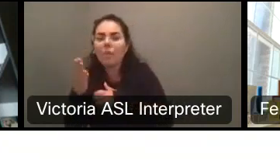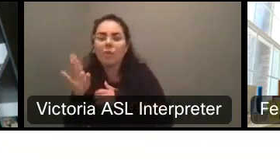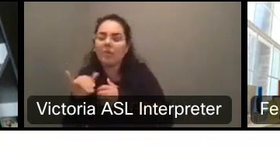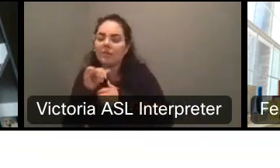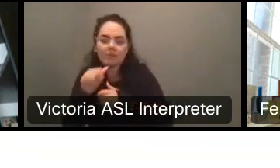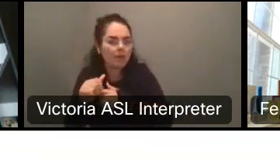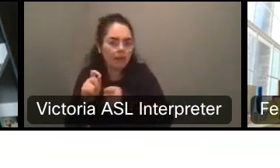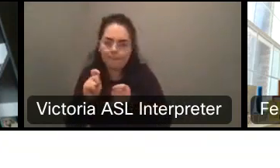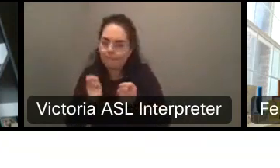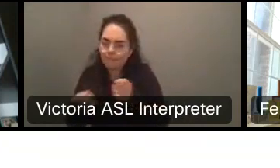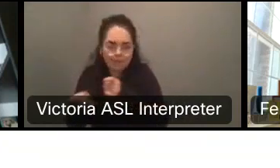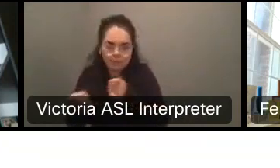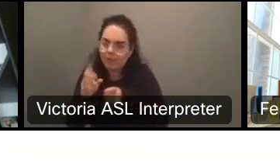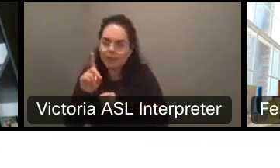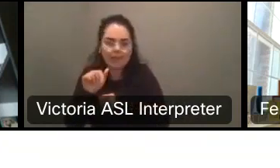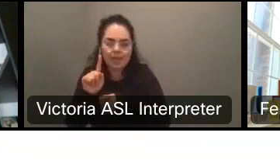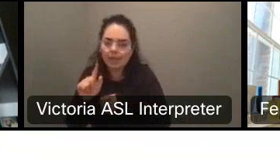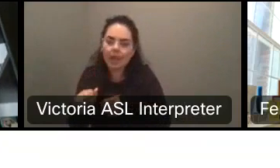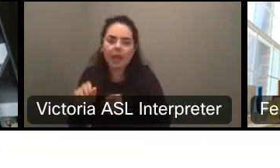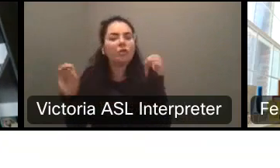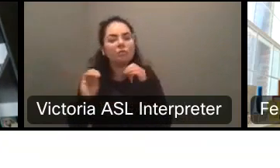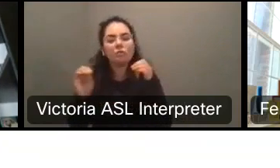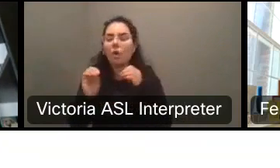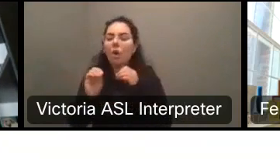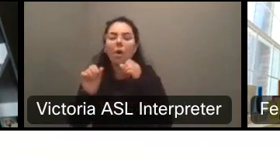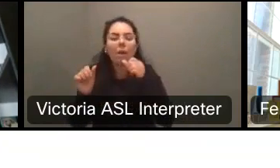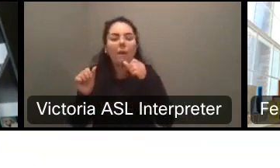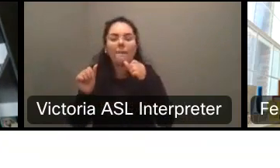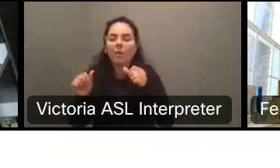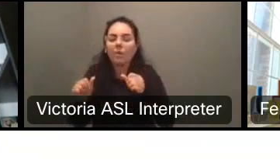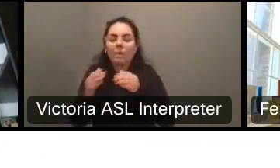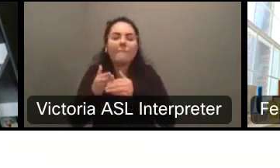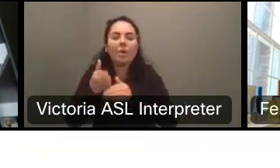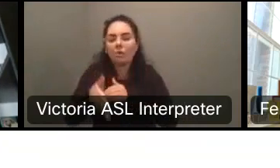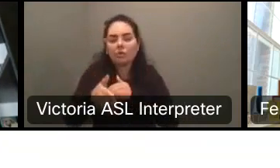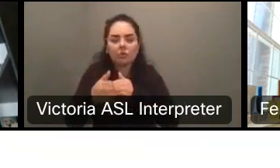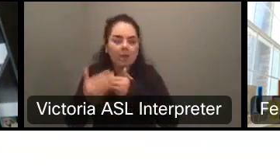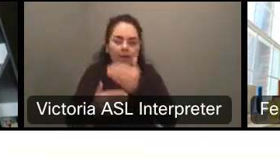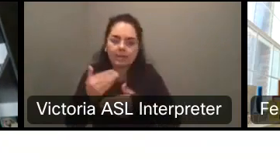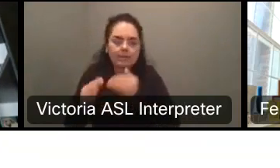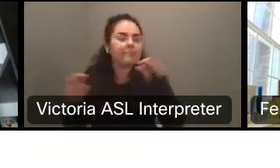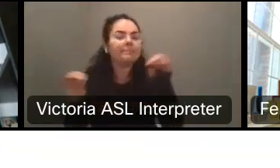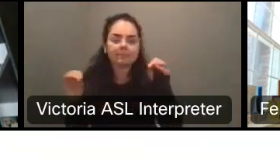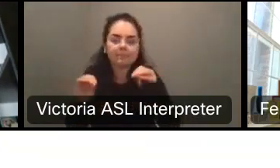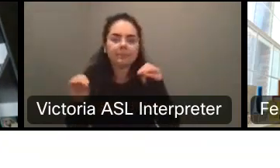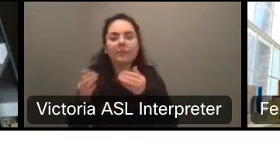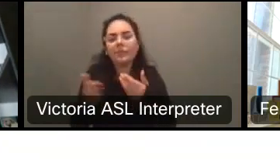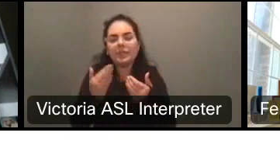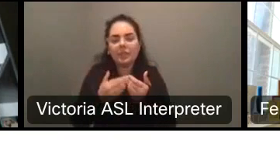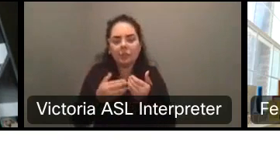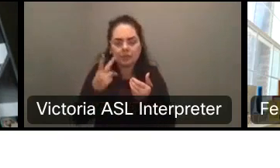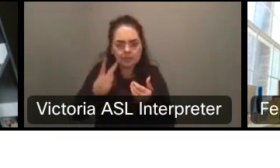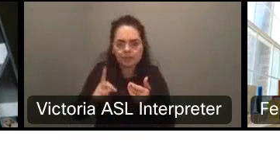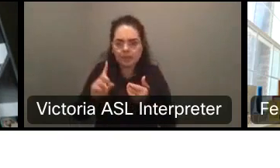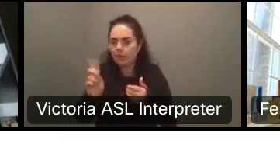data at all, right? We haven't done anything yet. There's no post-processing of it. And it's easier to benchmark where we